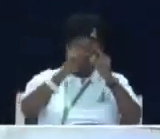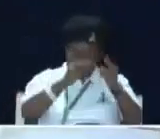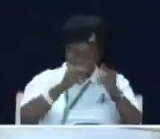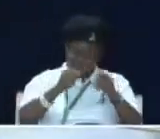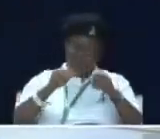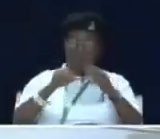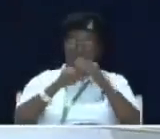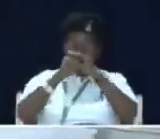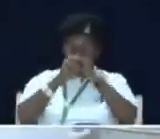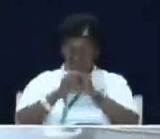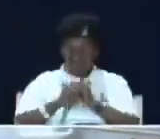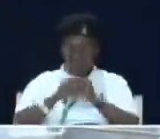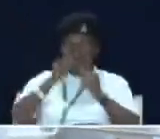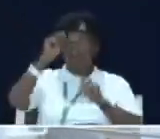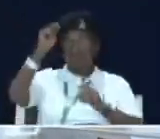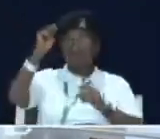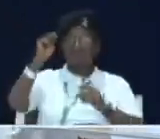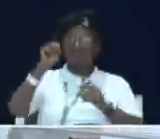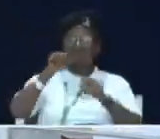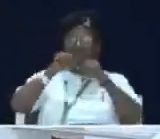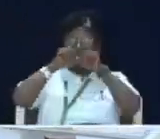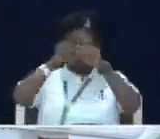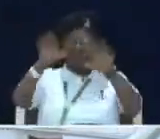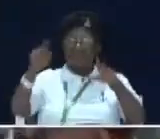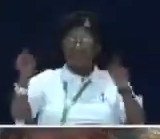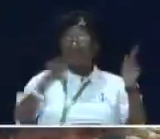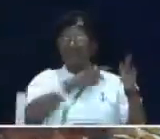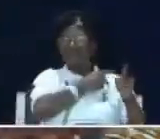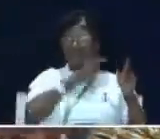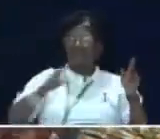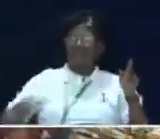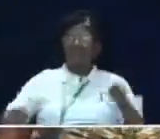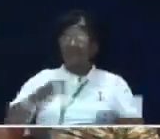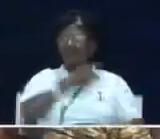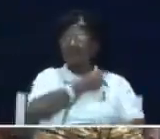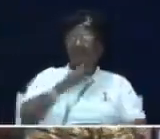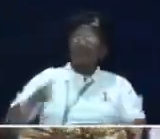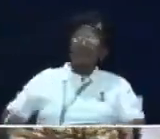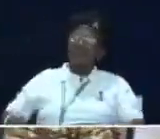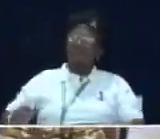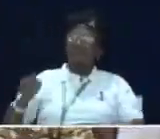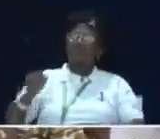Him. Bless the King of Kings and the Lord of Lords.